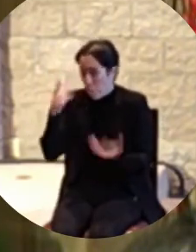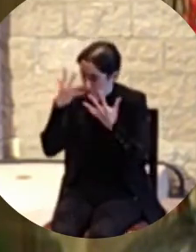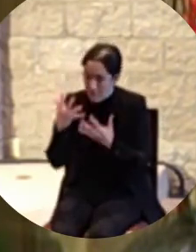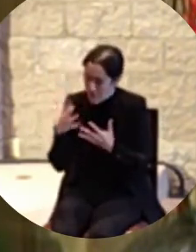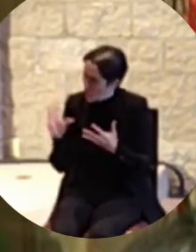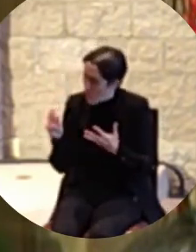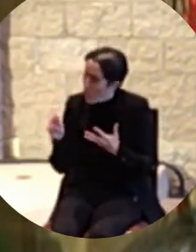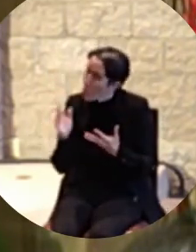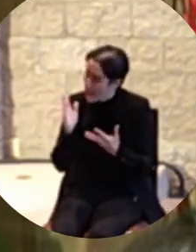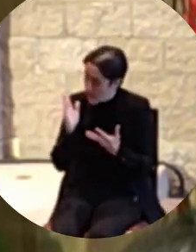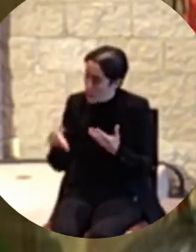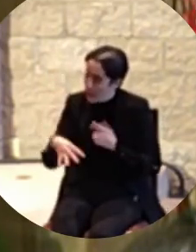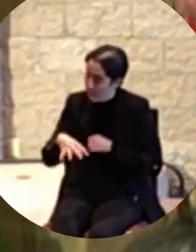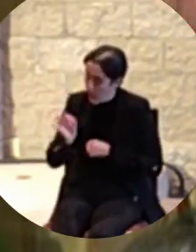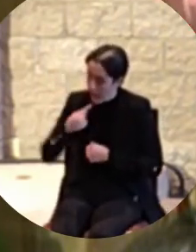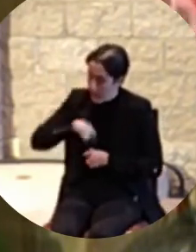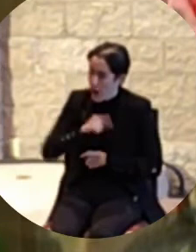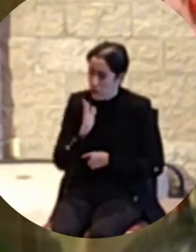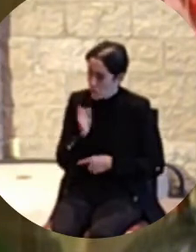yet, when it finds us,